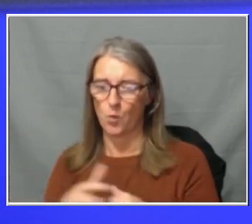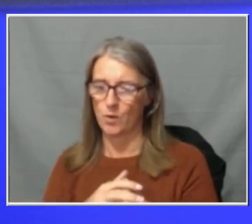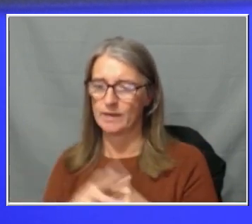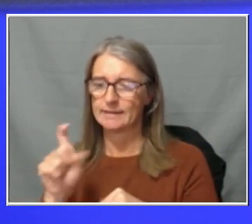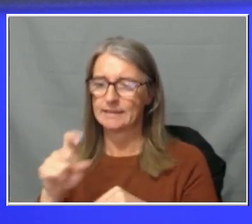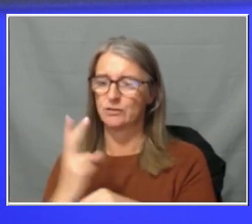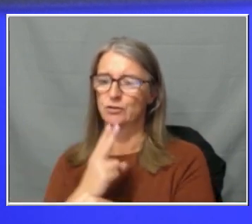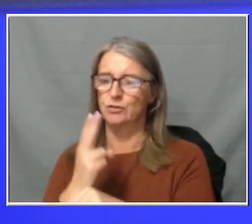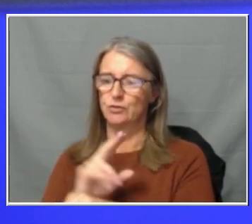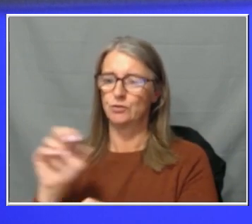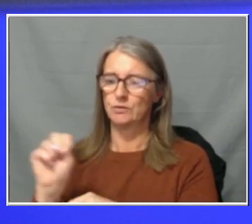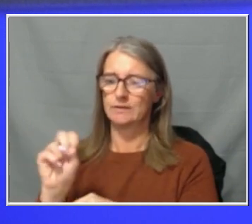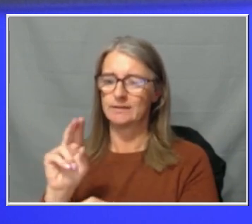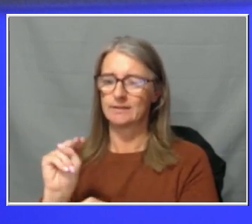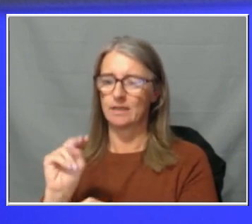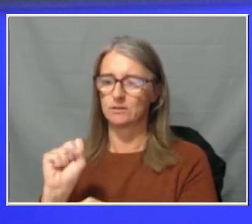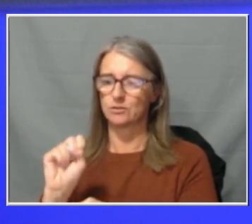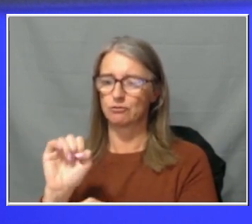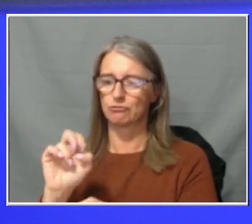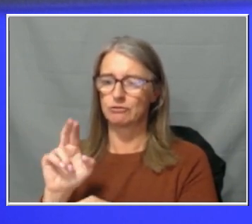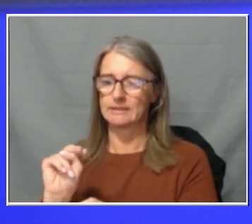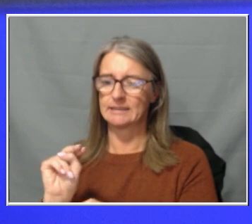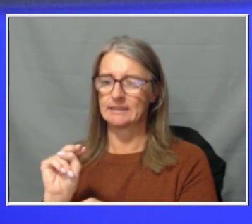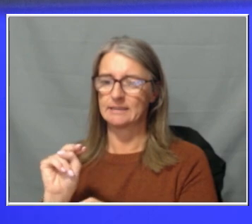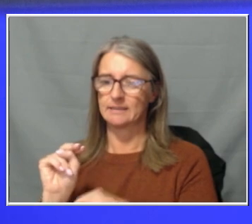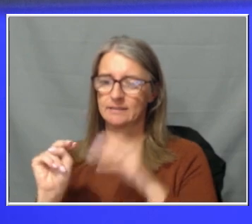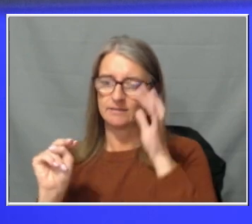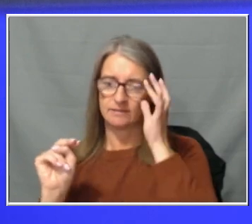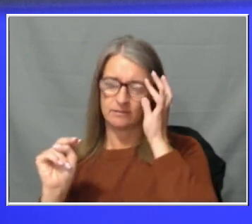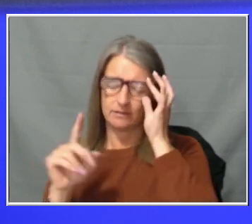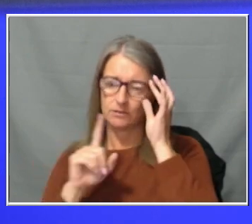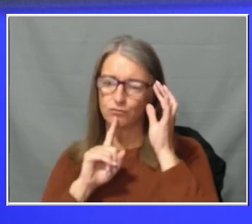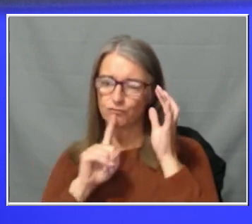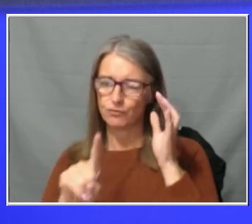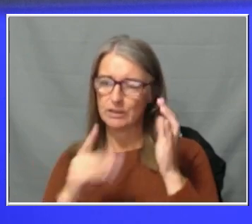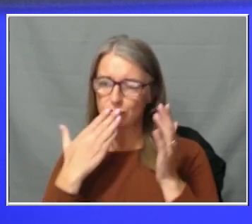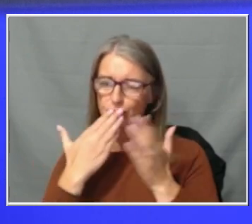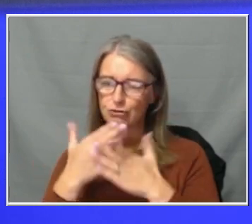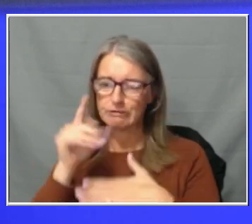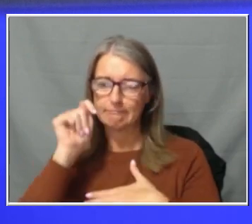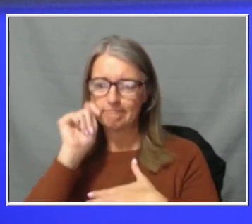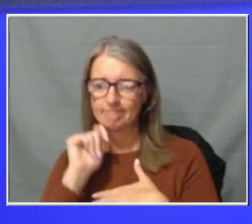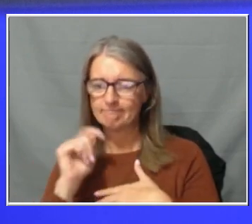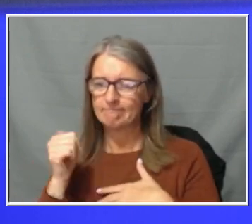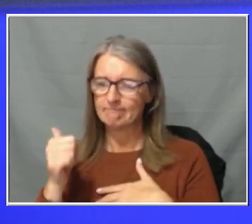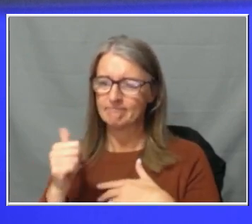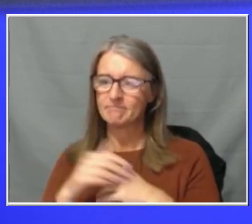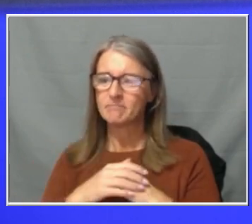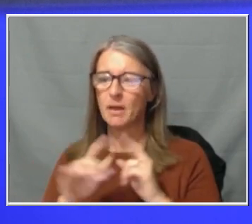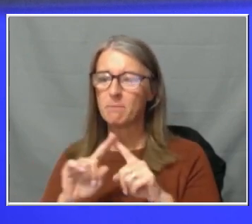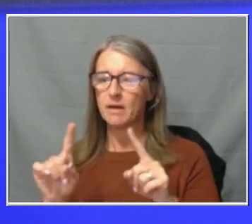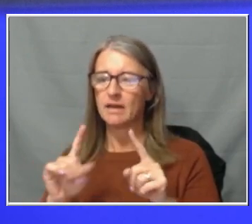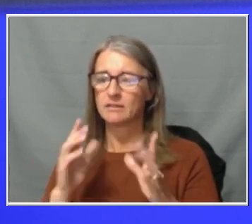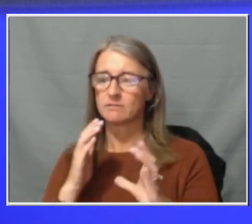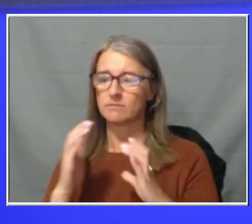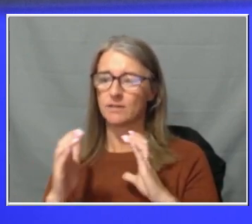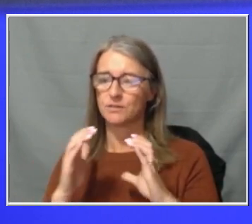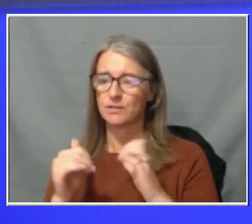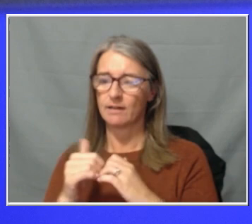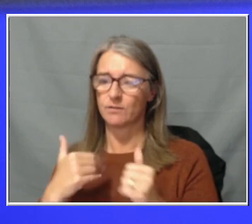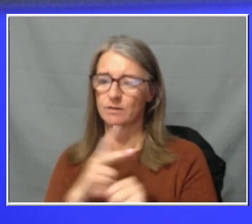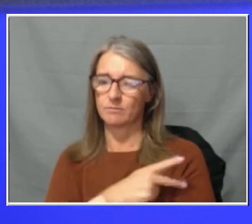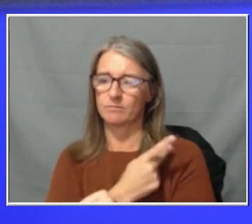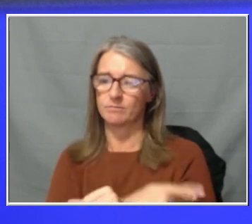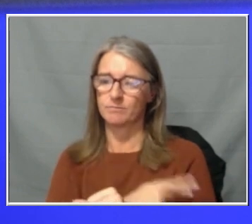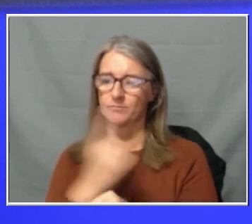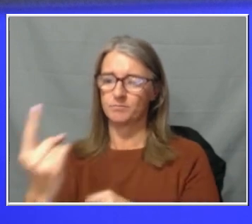wear sunscreen and, you know, going for a really good tan. The conversation I have with patients is a lot of these patients